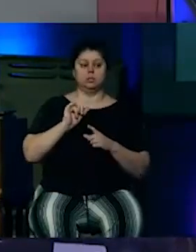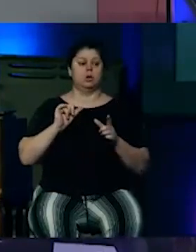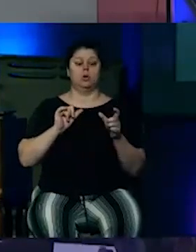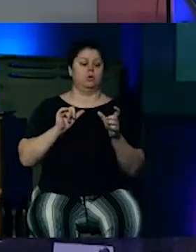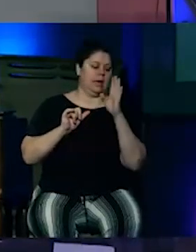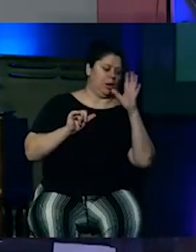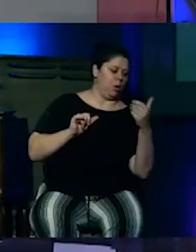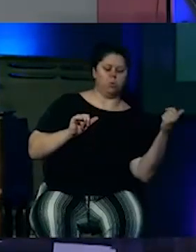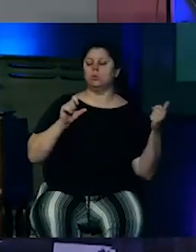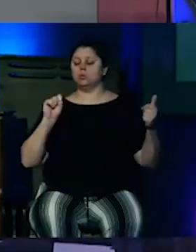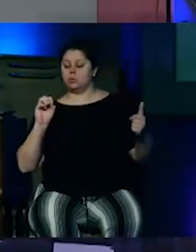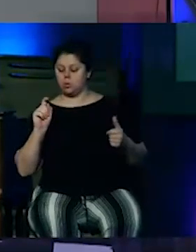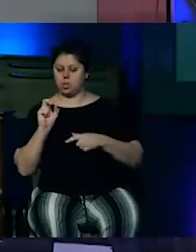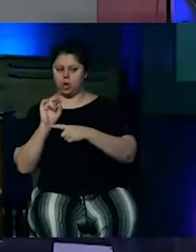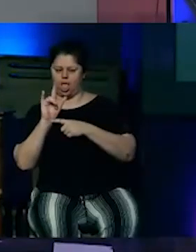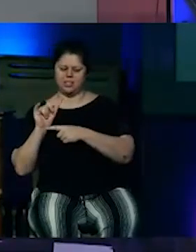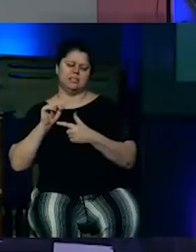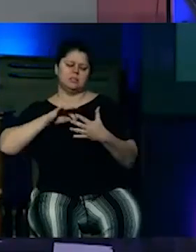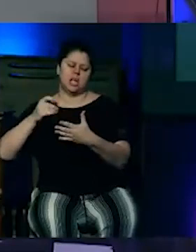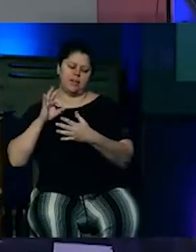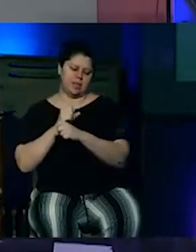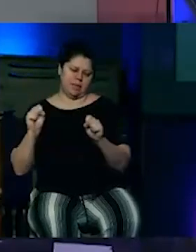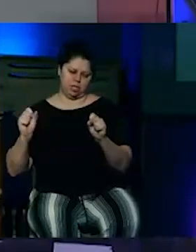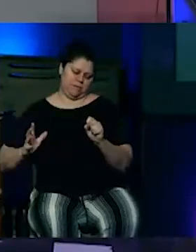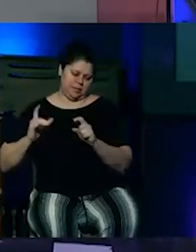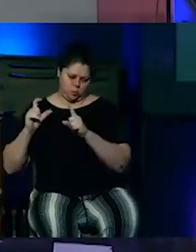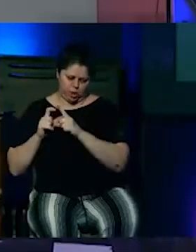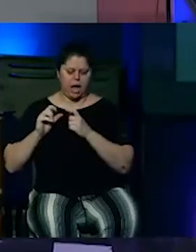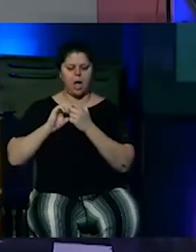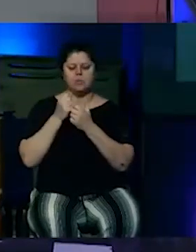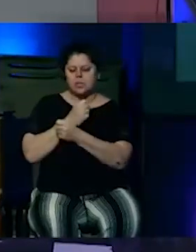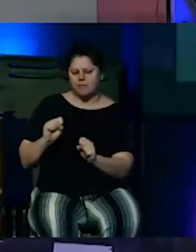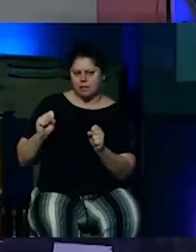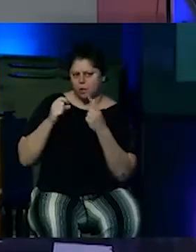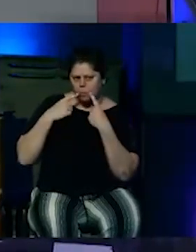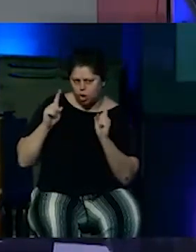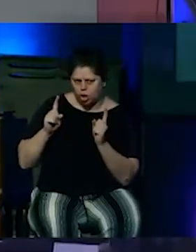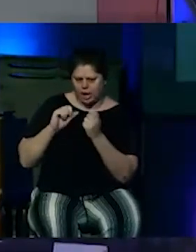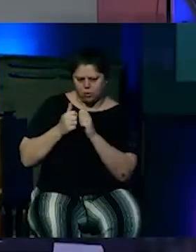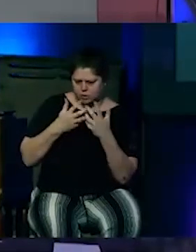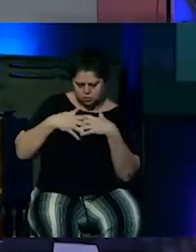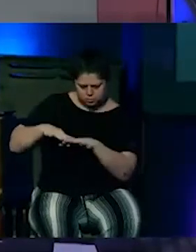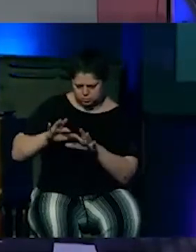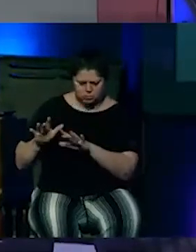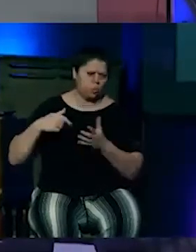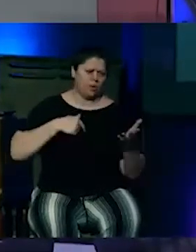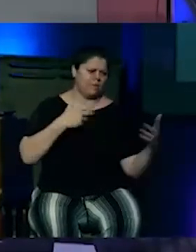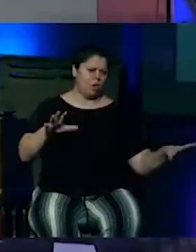like fancy word for like salvation, like the study of salvation. How does salvation work? So we've all